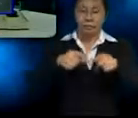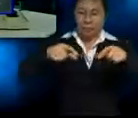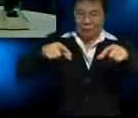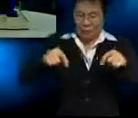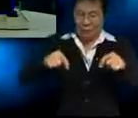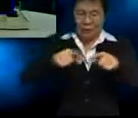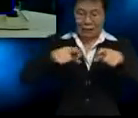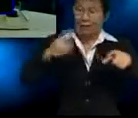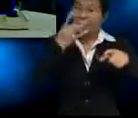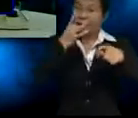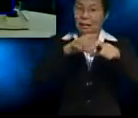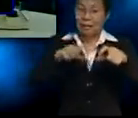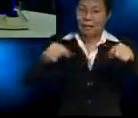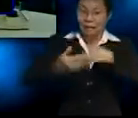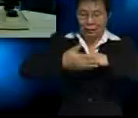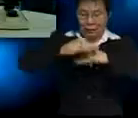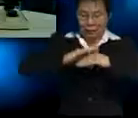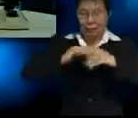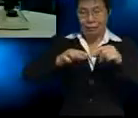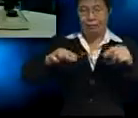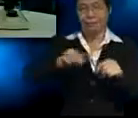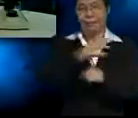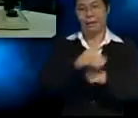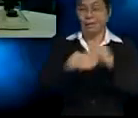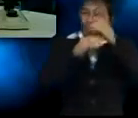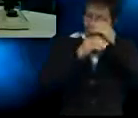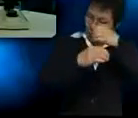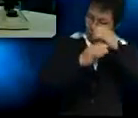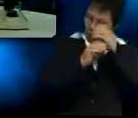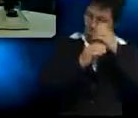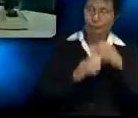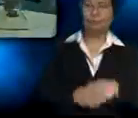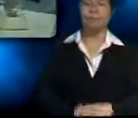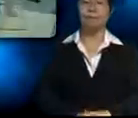slide, slide cover, and microscope.